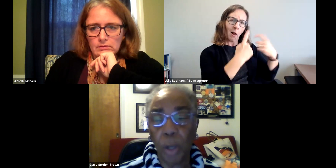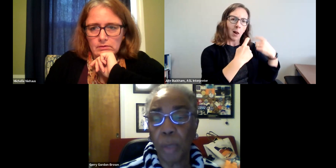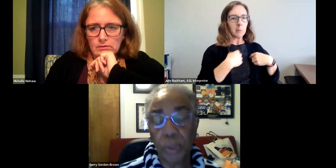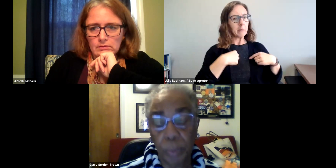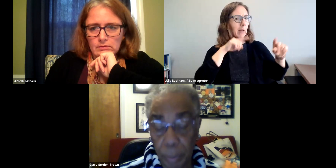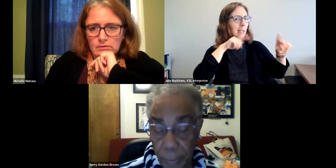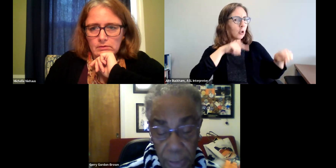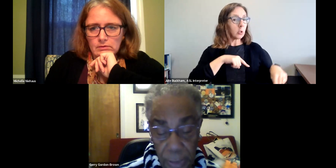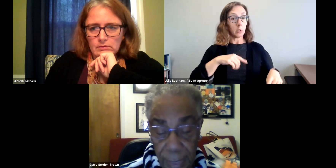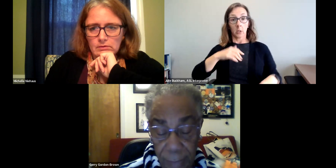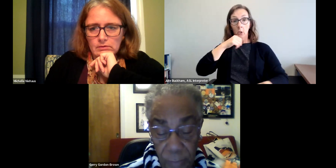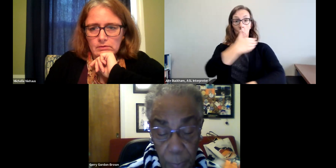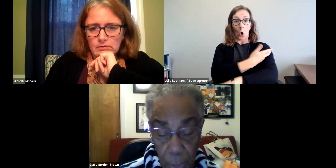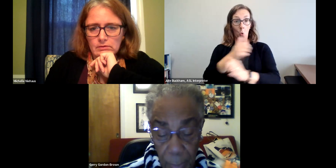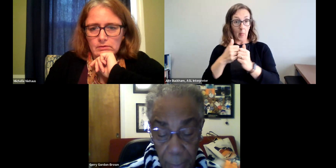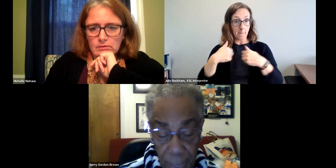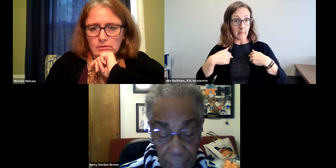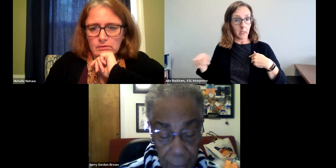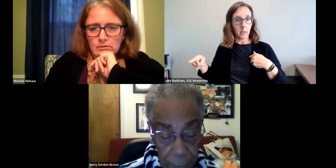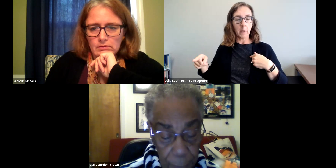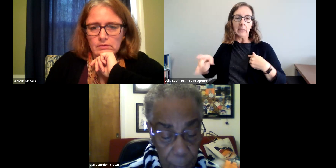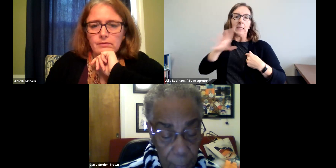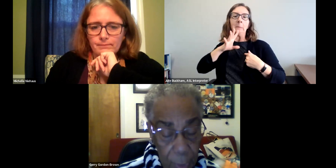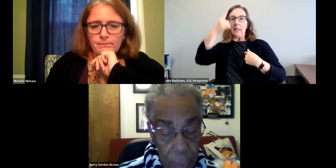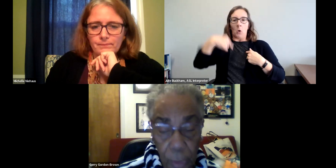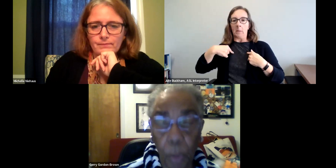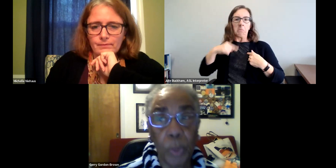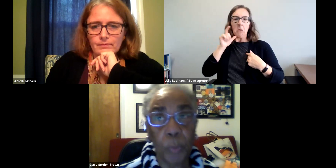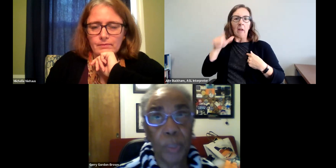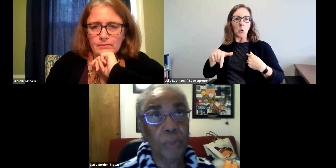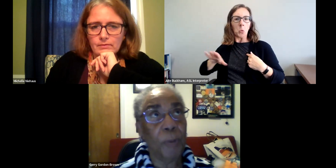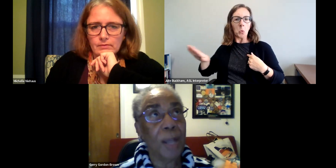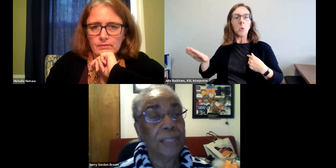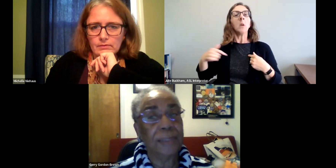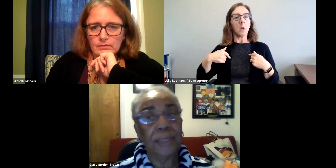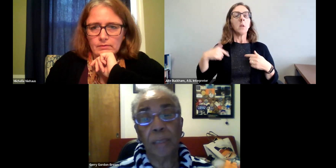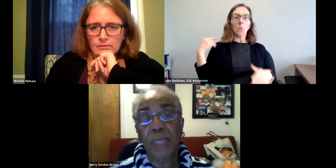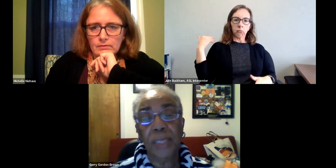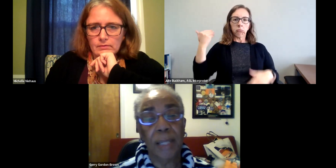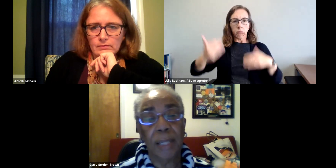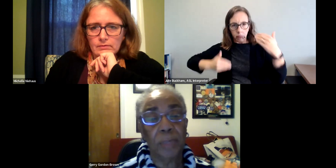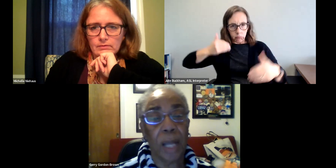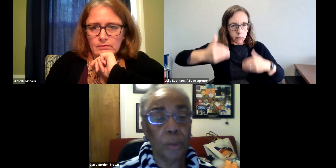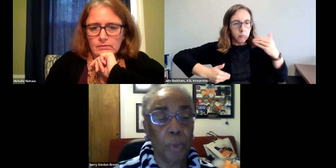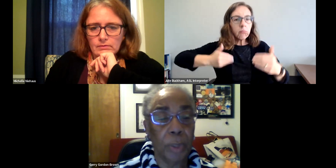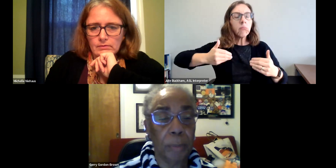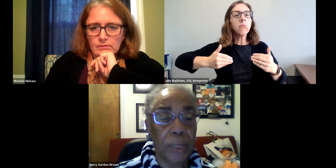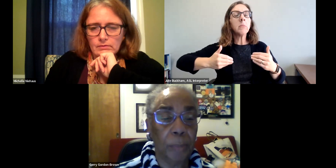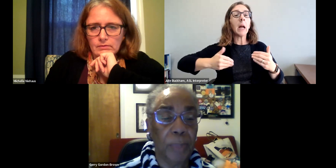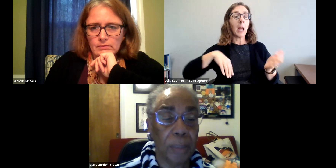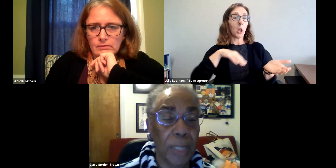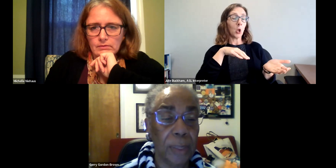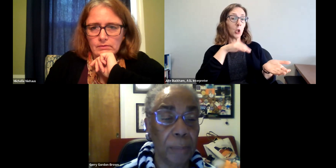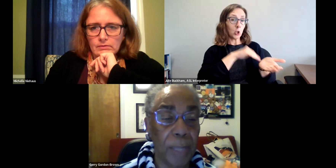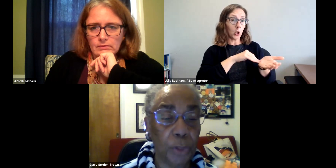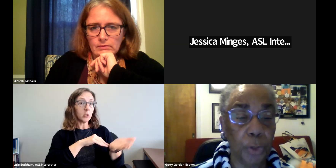My daughter was with me, but she didn't have to speak on my behalf. So we went through the process, and in the meantime, the doctor wanted me to